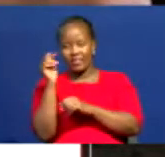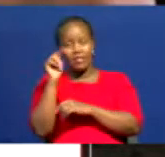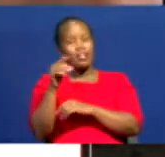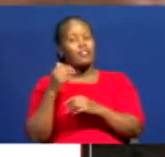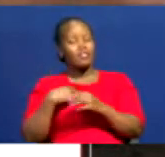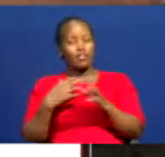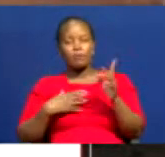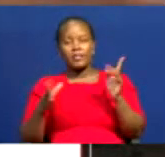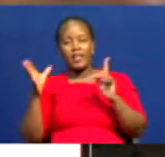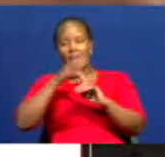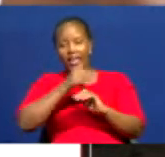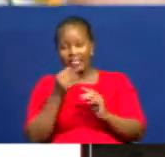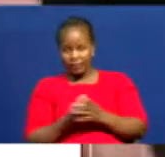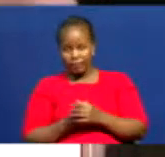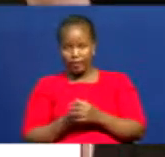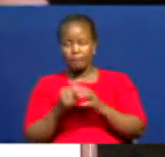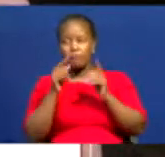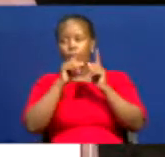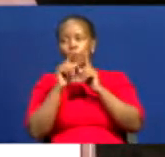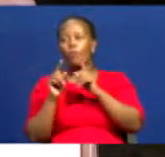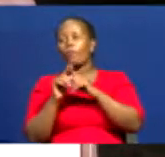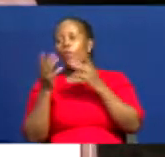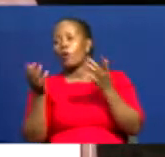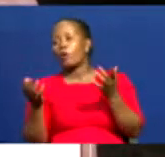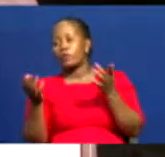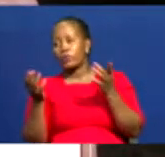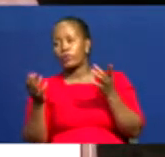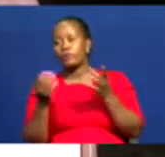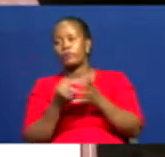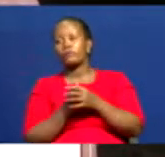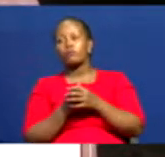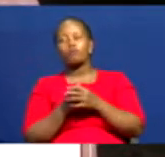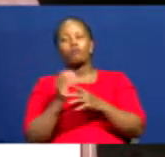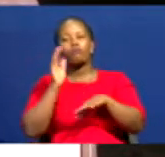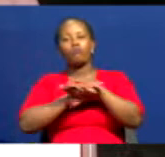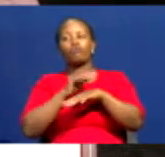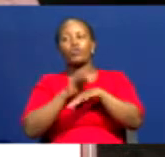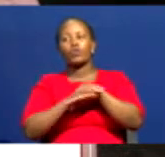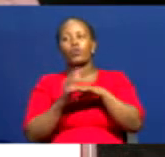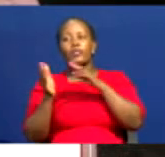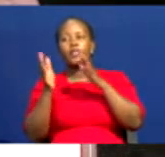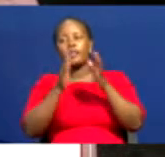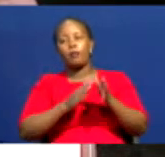And then one good